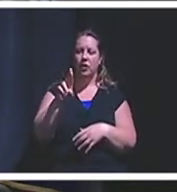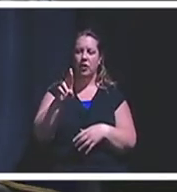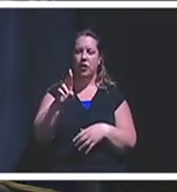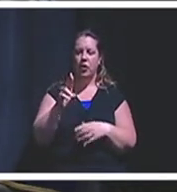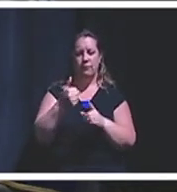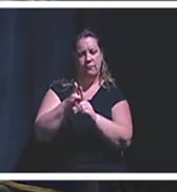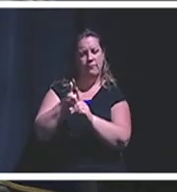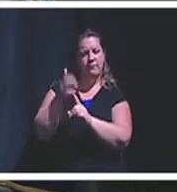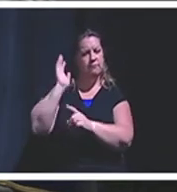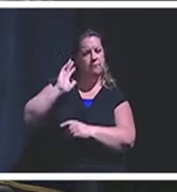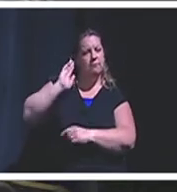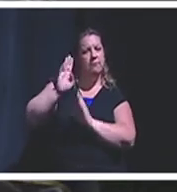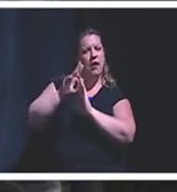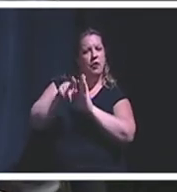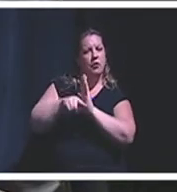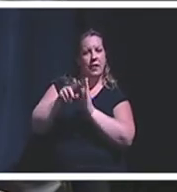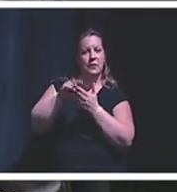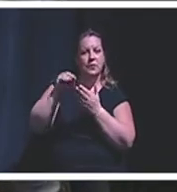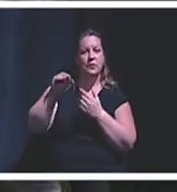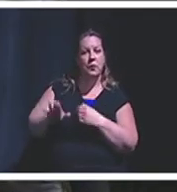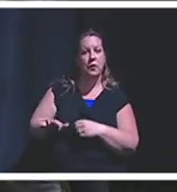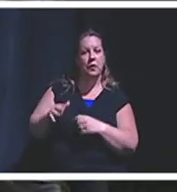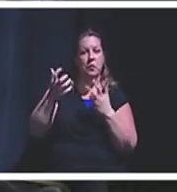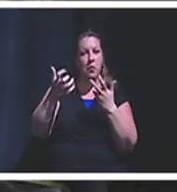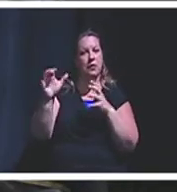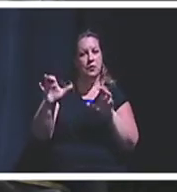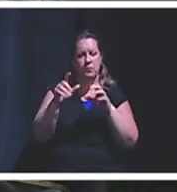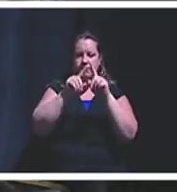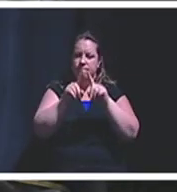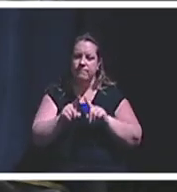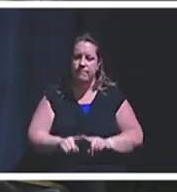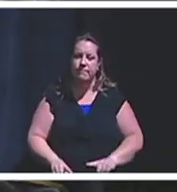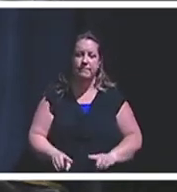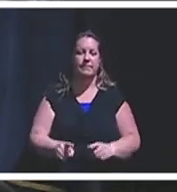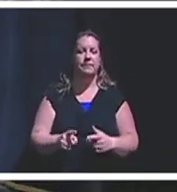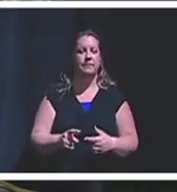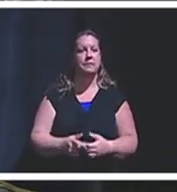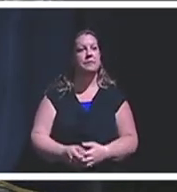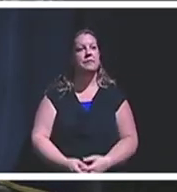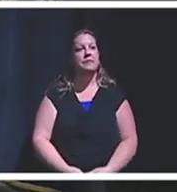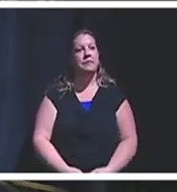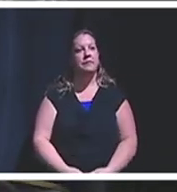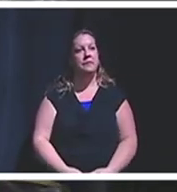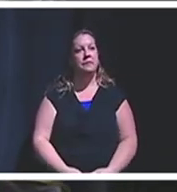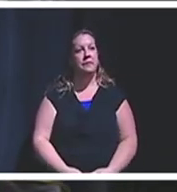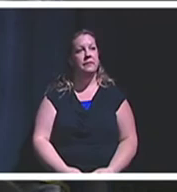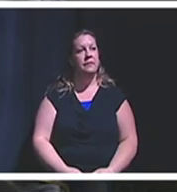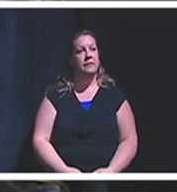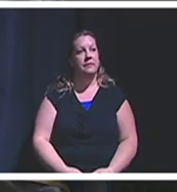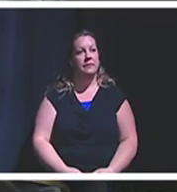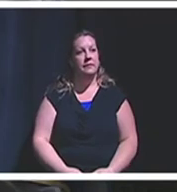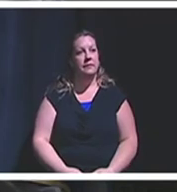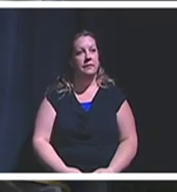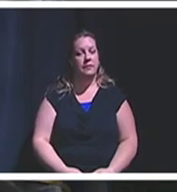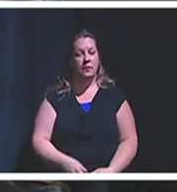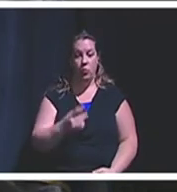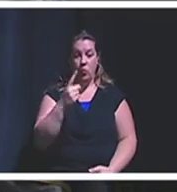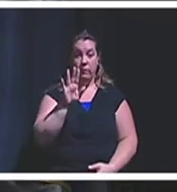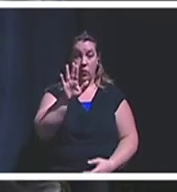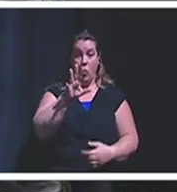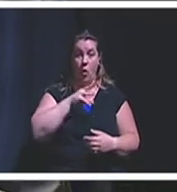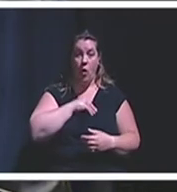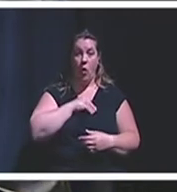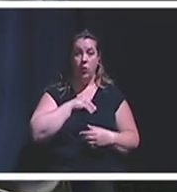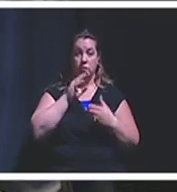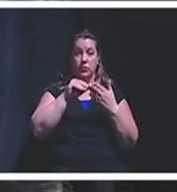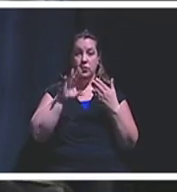student and wanted to do multiple things. One of your own colleagues,